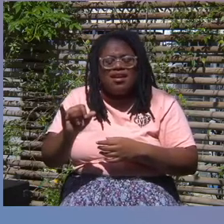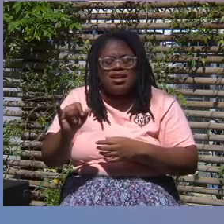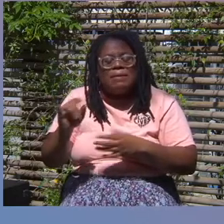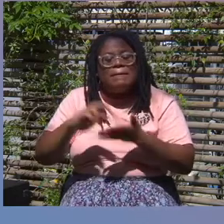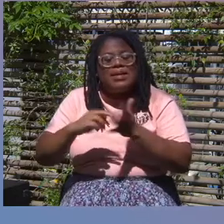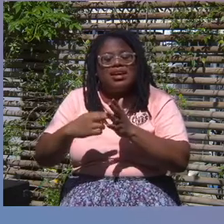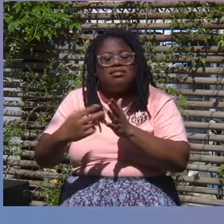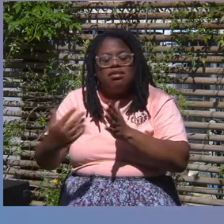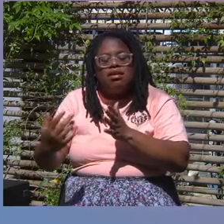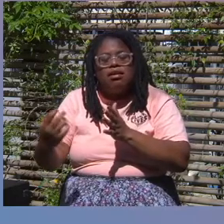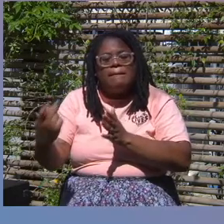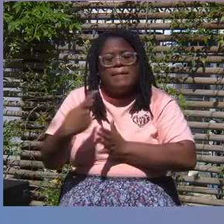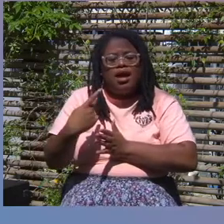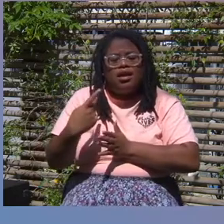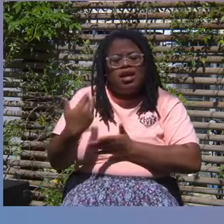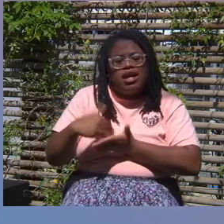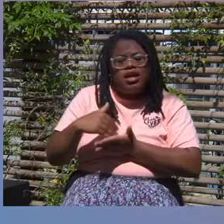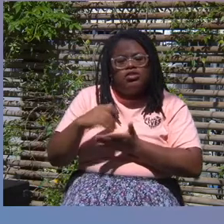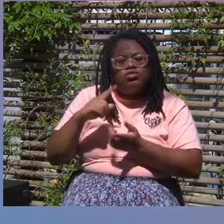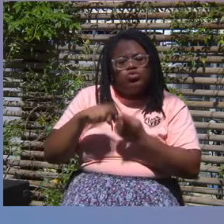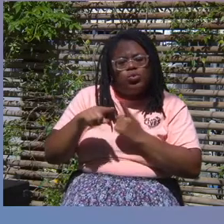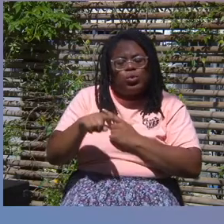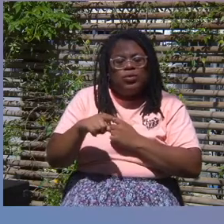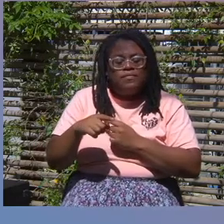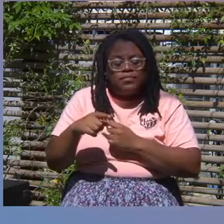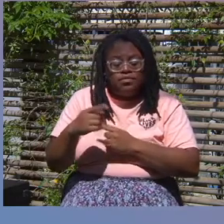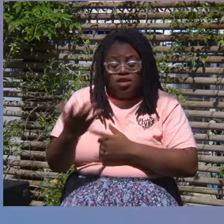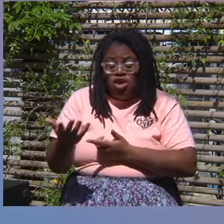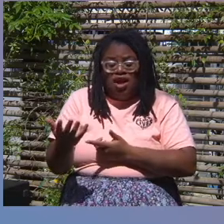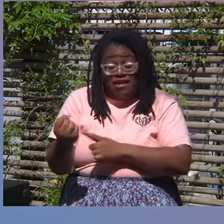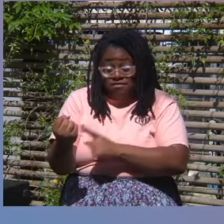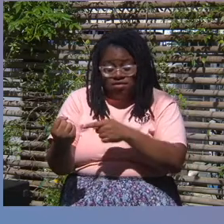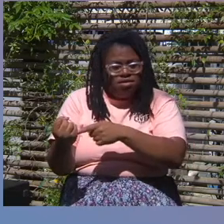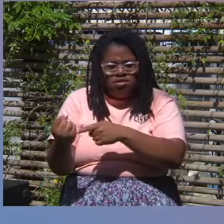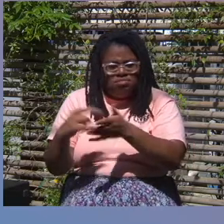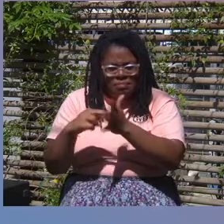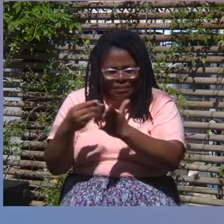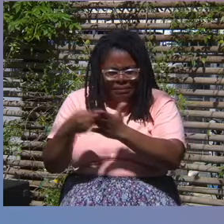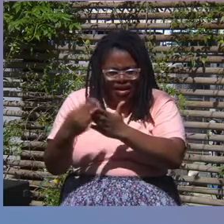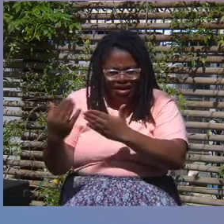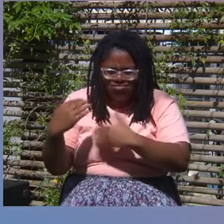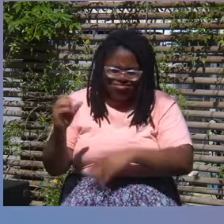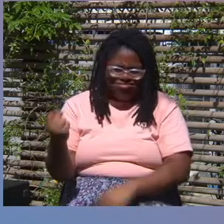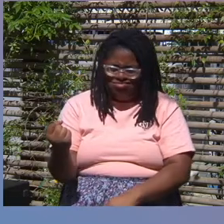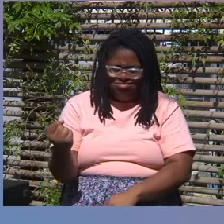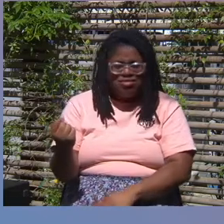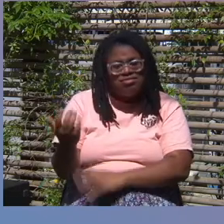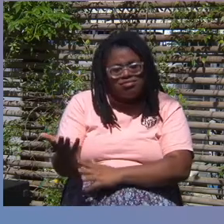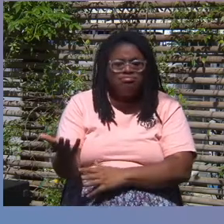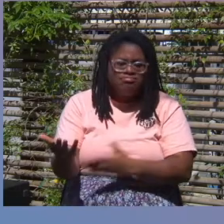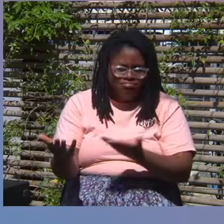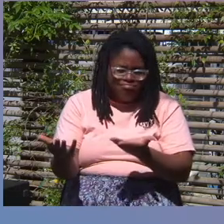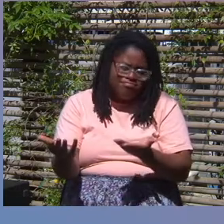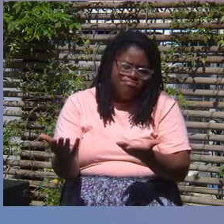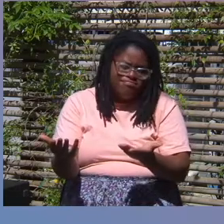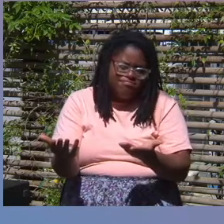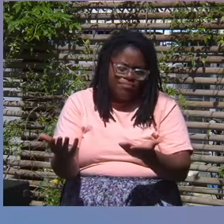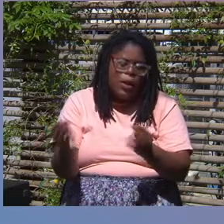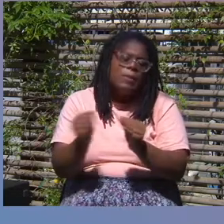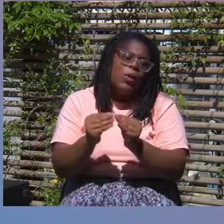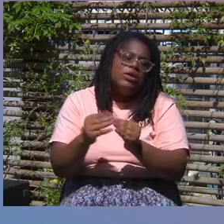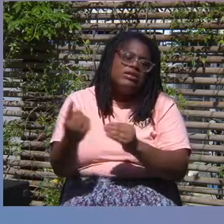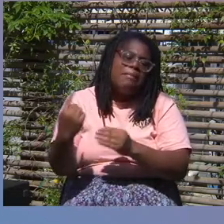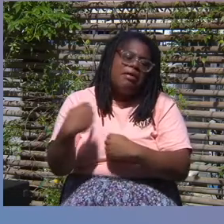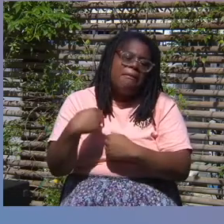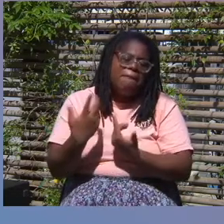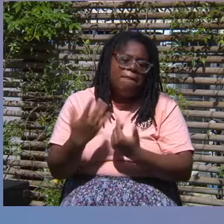It's how it is. Right. You know, yeah. If your hand is closed, come you on. Can't get yeah. it. Yeah. You know, so if you're going like that, yeah. something might